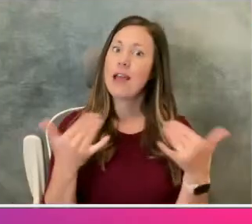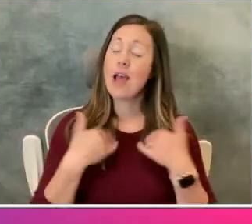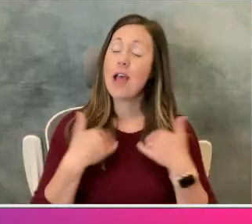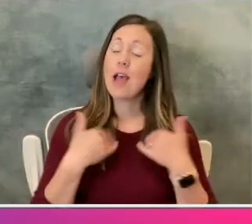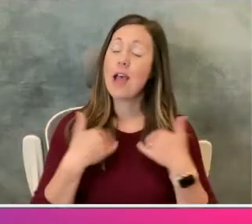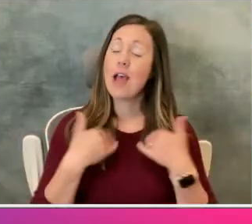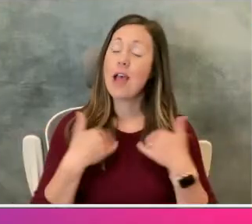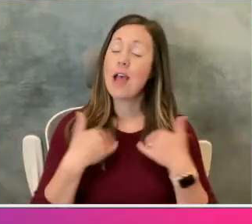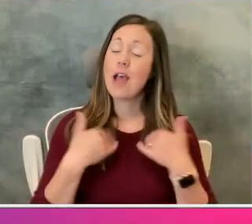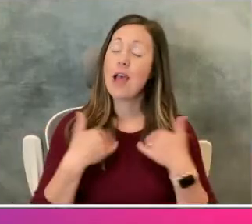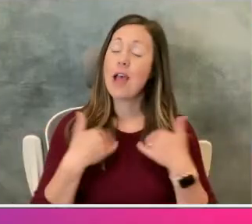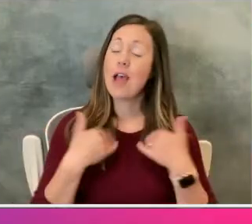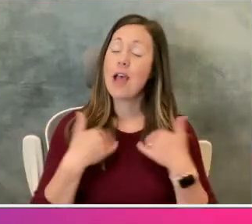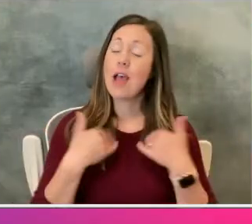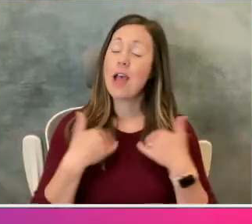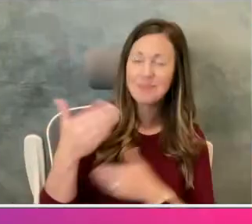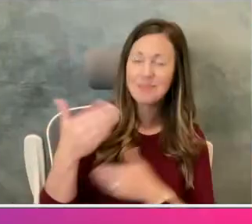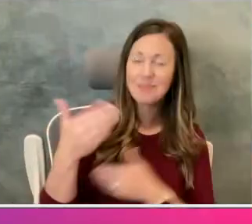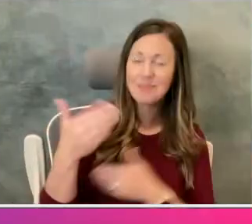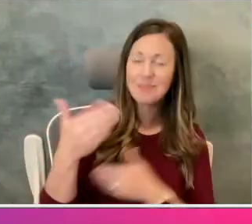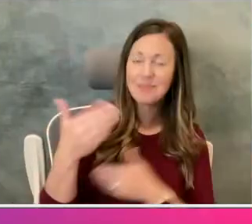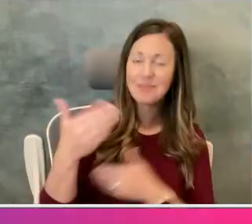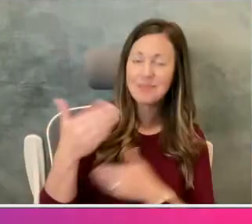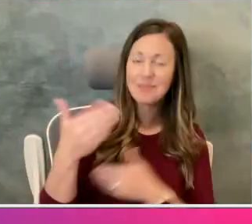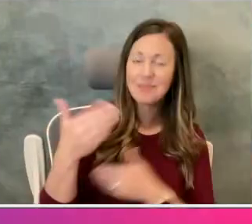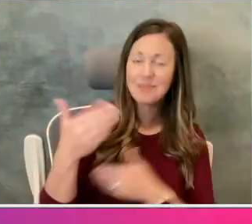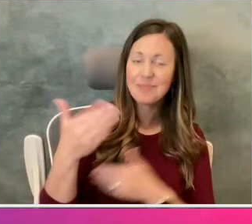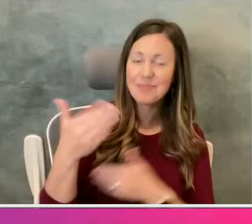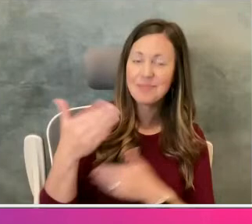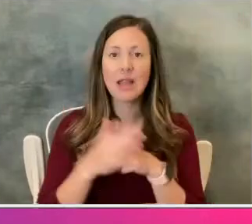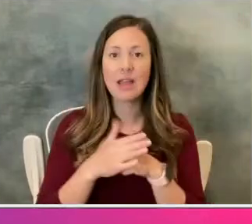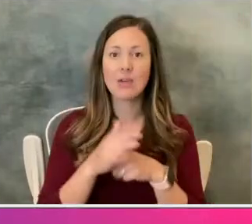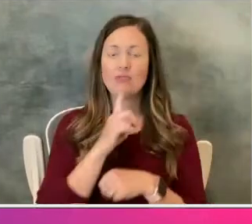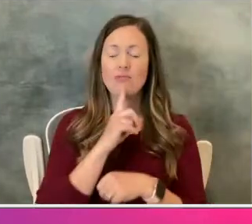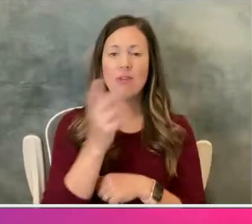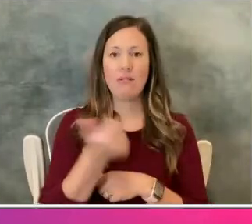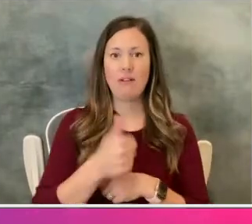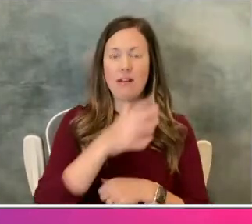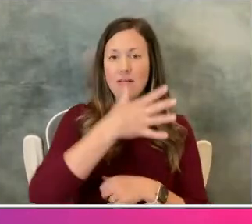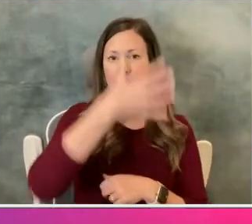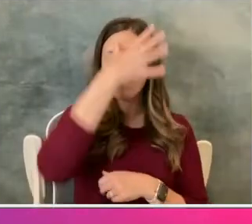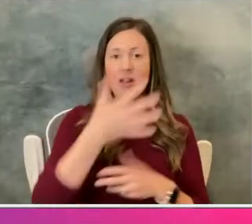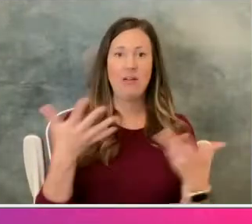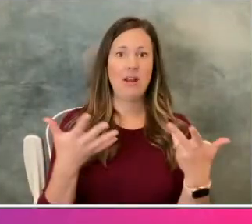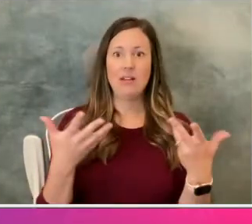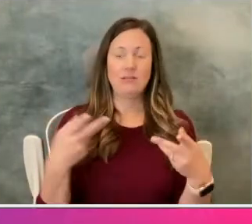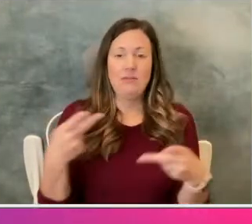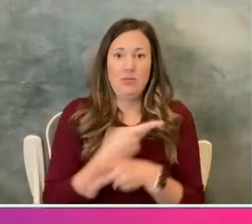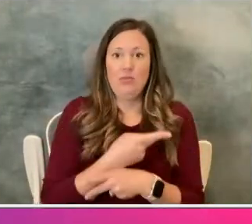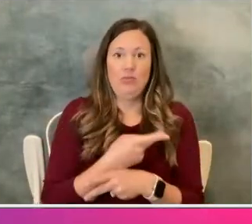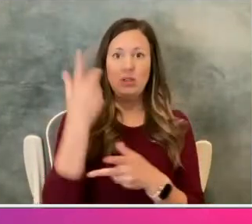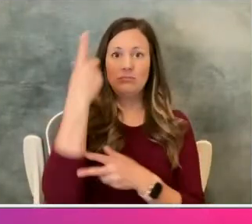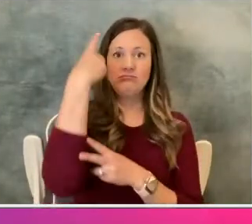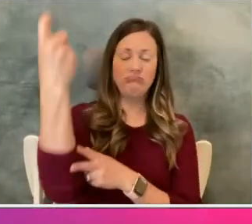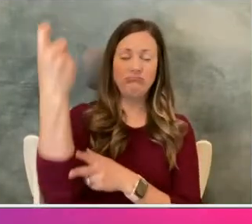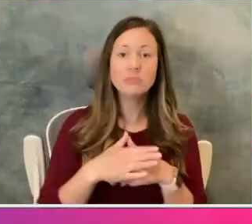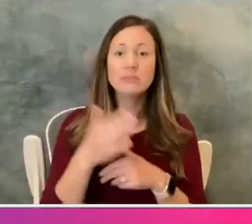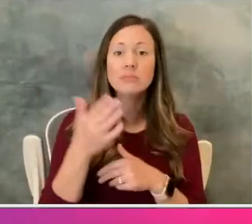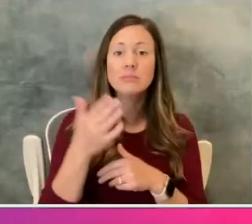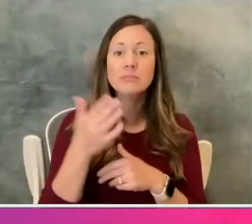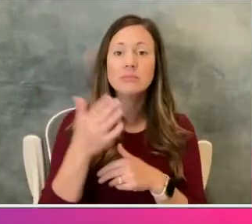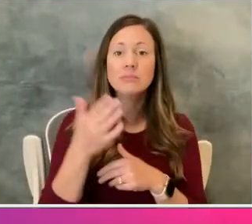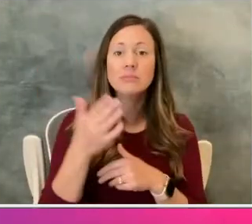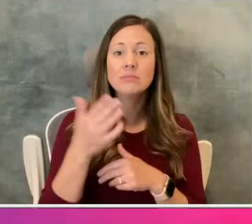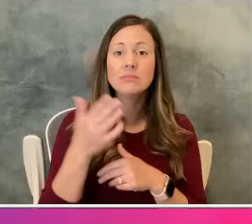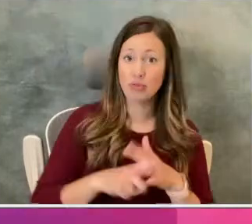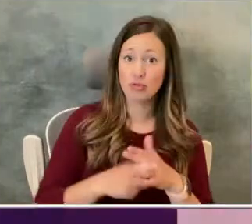let's get started. Today's topic would be any parent's nightmare when a 21-year-old about to start his senior year at K-State got a